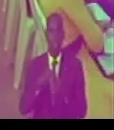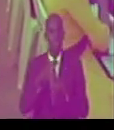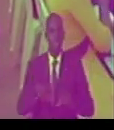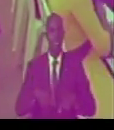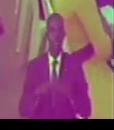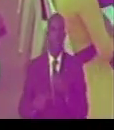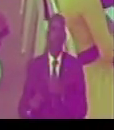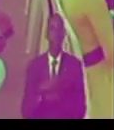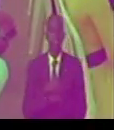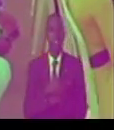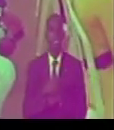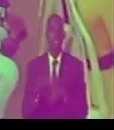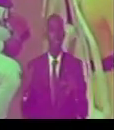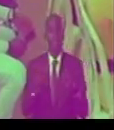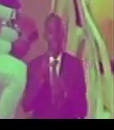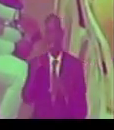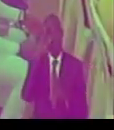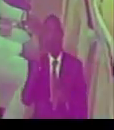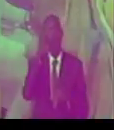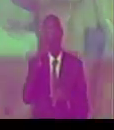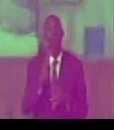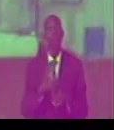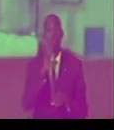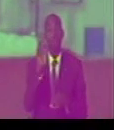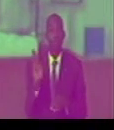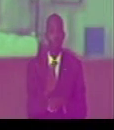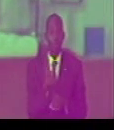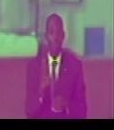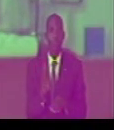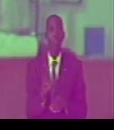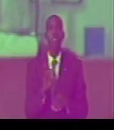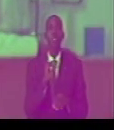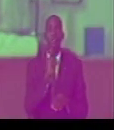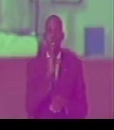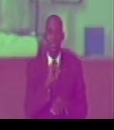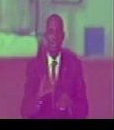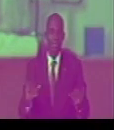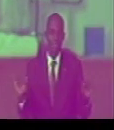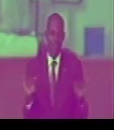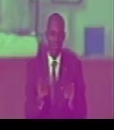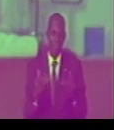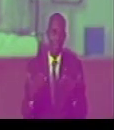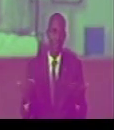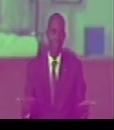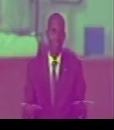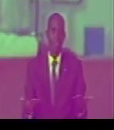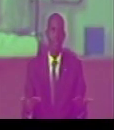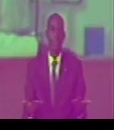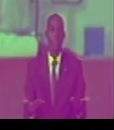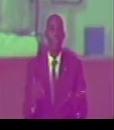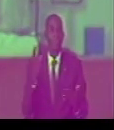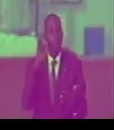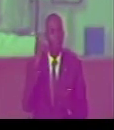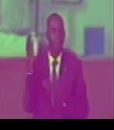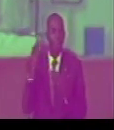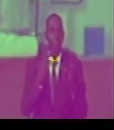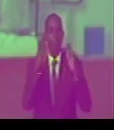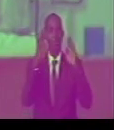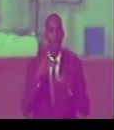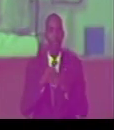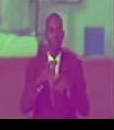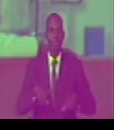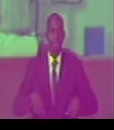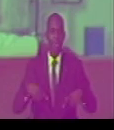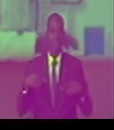mighty power of God is working in your life today. The same man of God the Lord used to minister to them and give them these